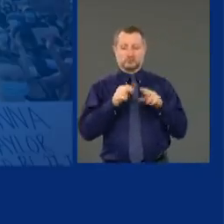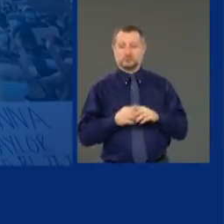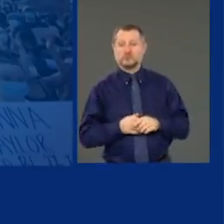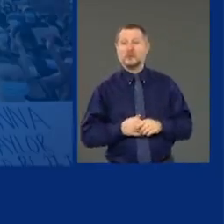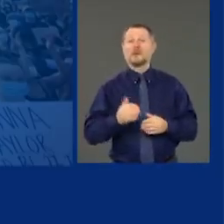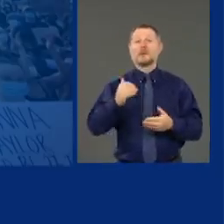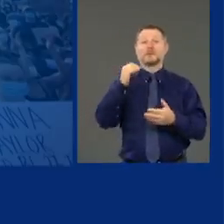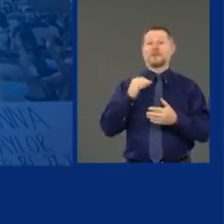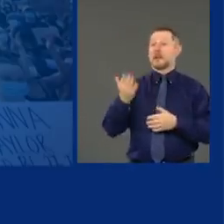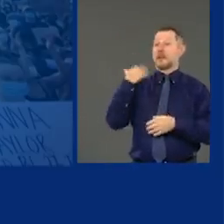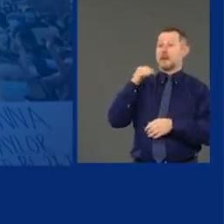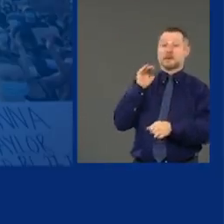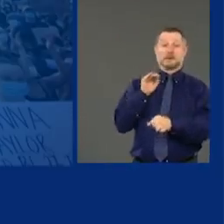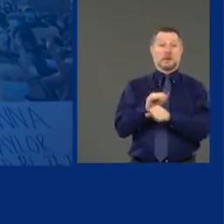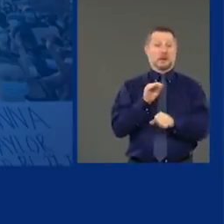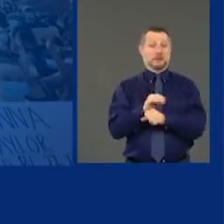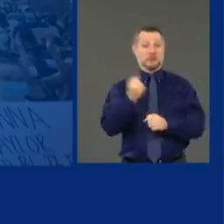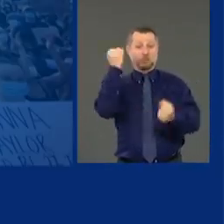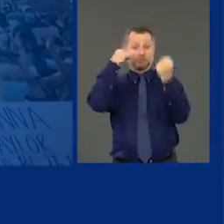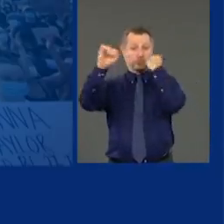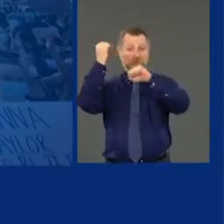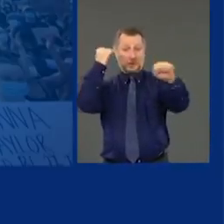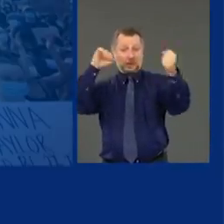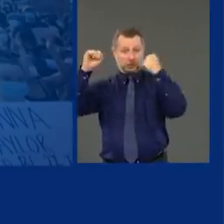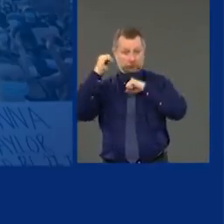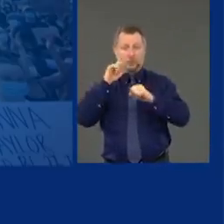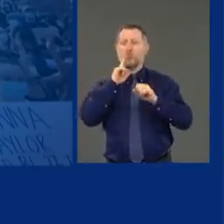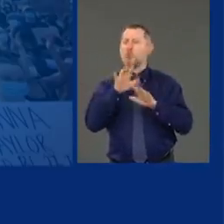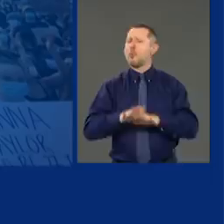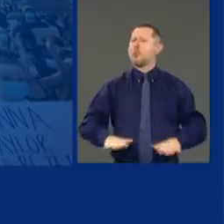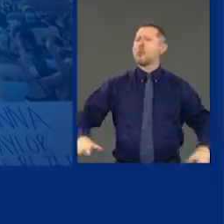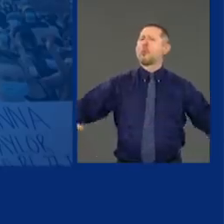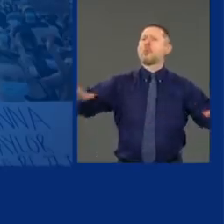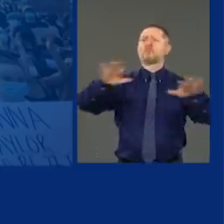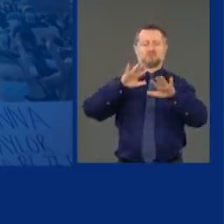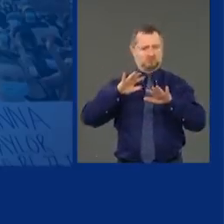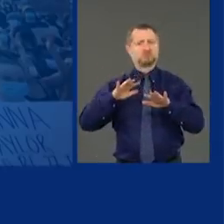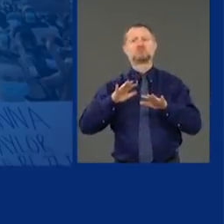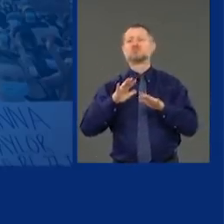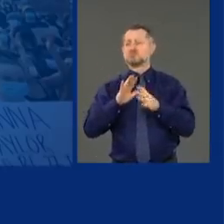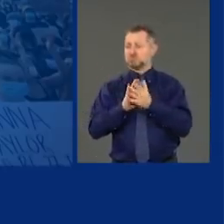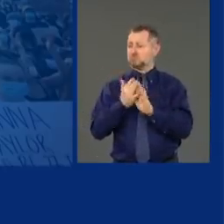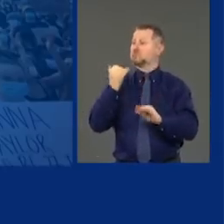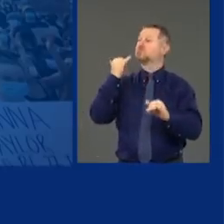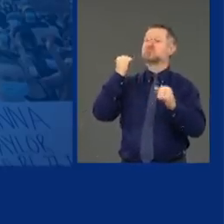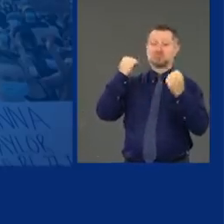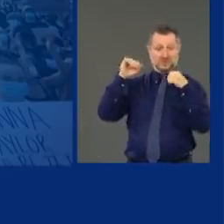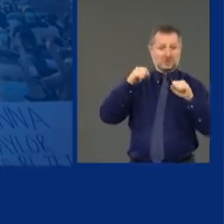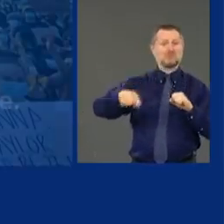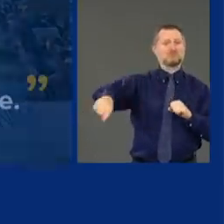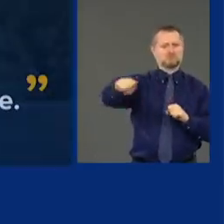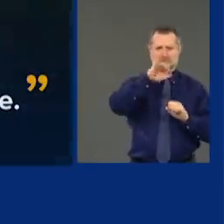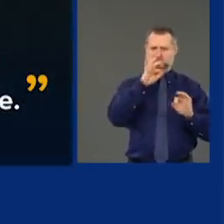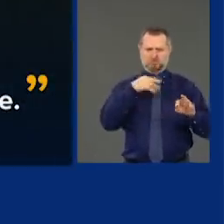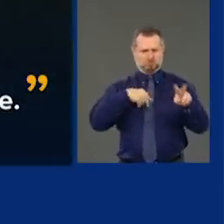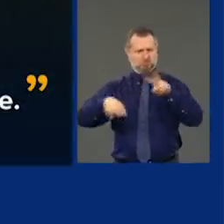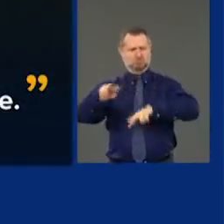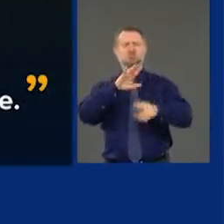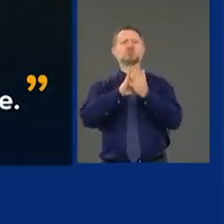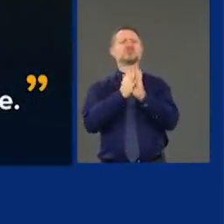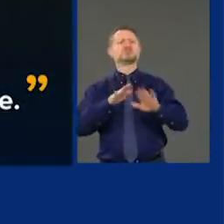continued protests last night all across the state. The protests were mainly